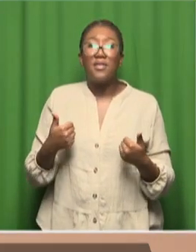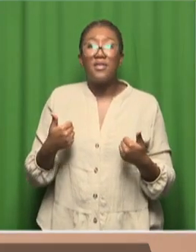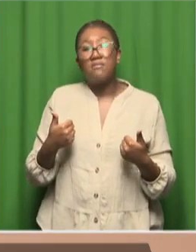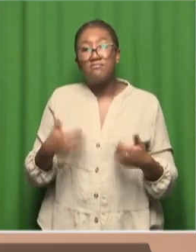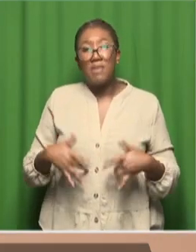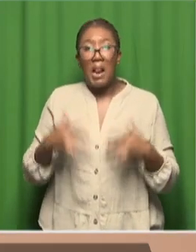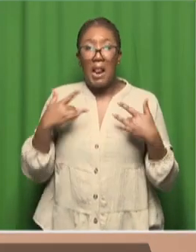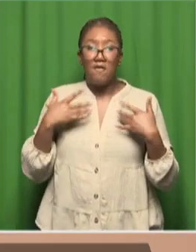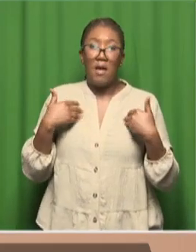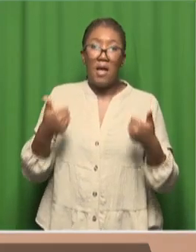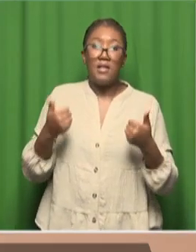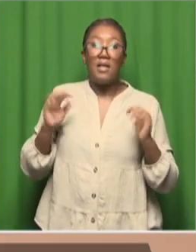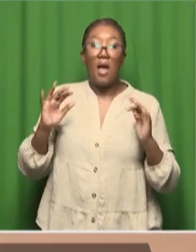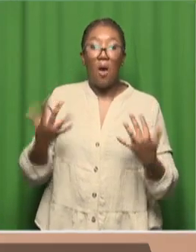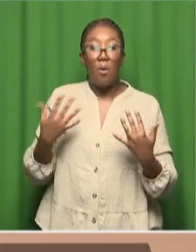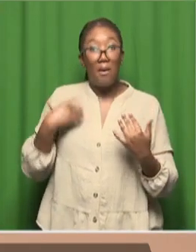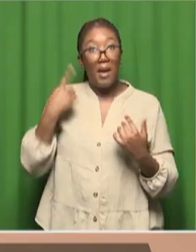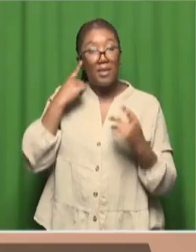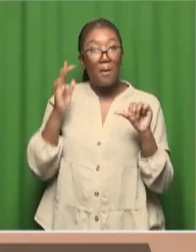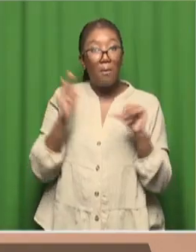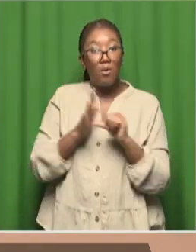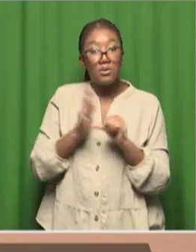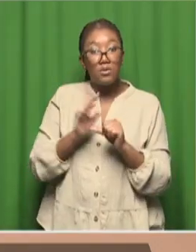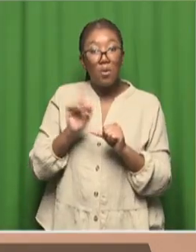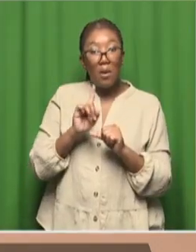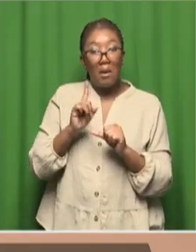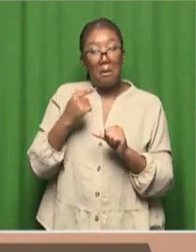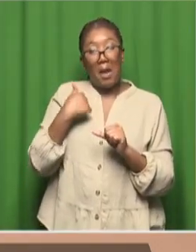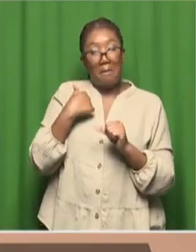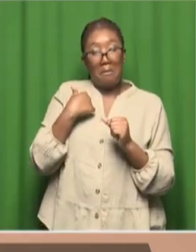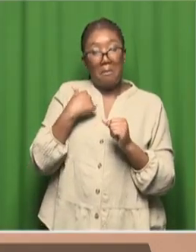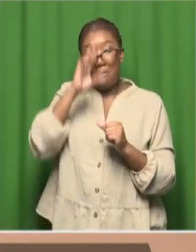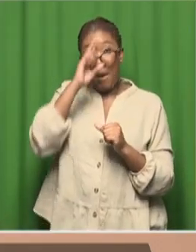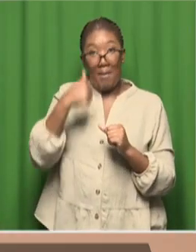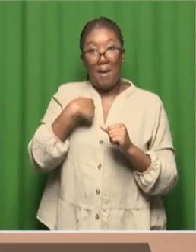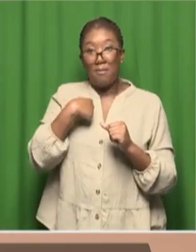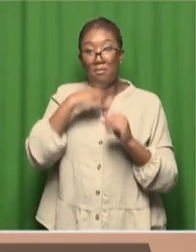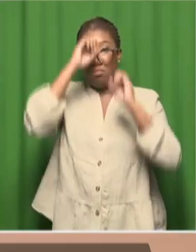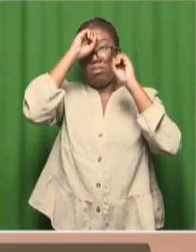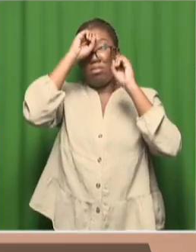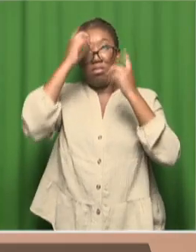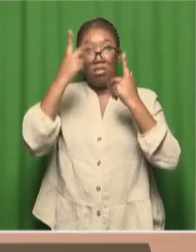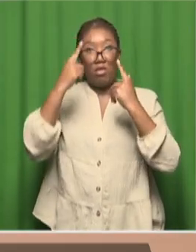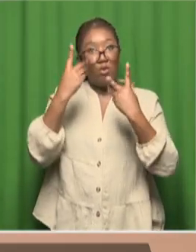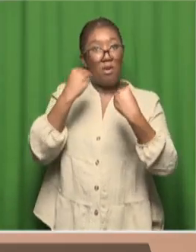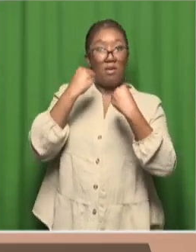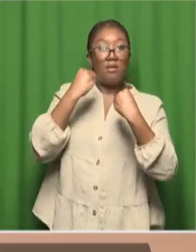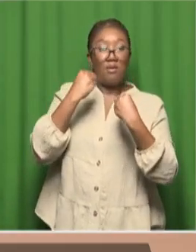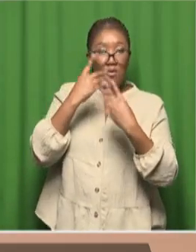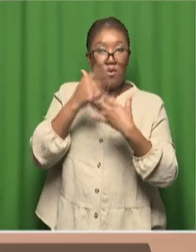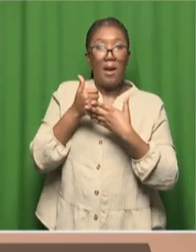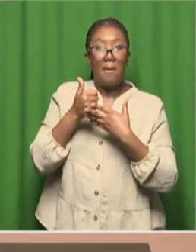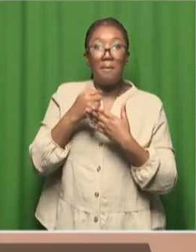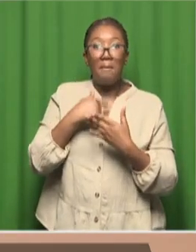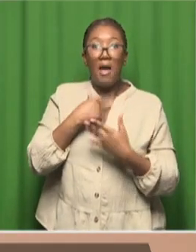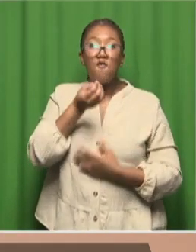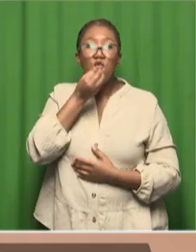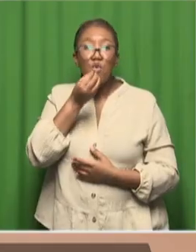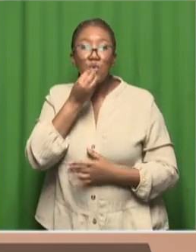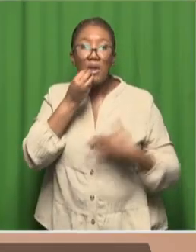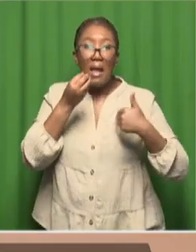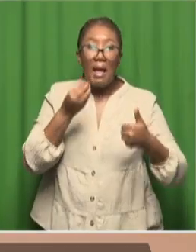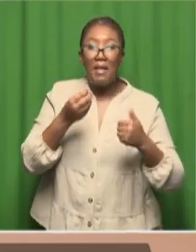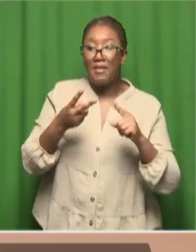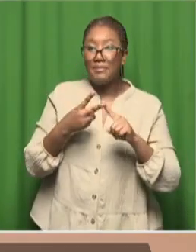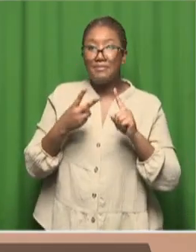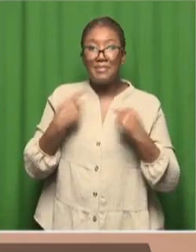that this is possibly, and this is from a very uneducated point of view, but I imagine that the lifestyles we lead, the food we eat, the